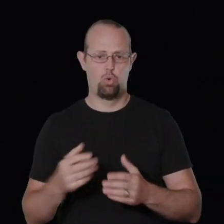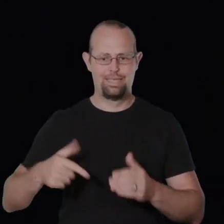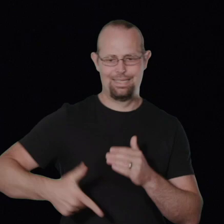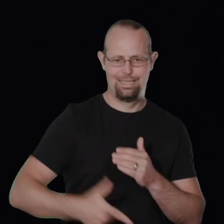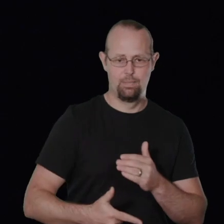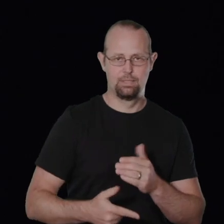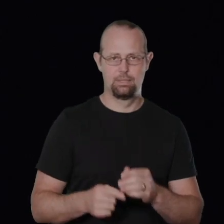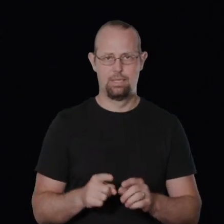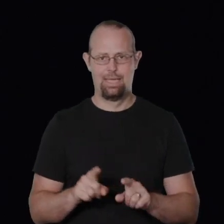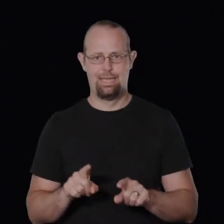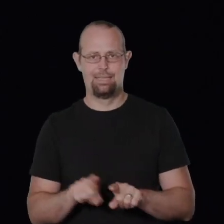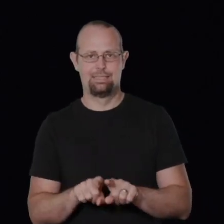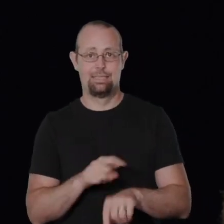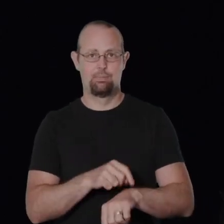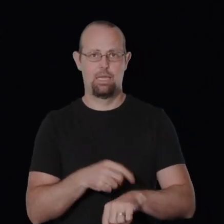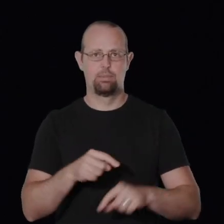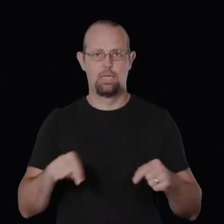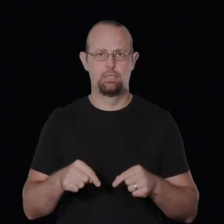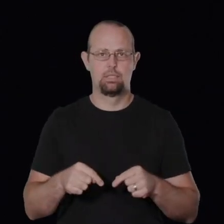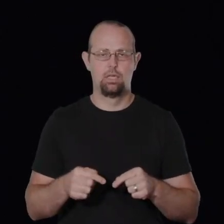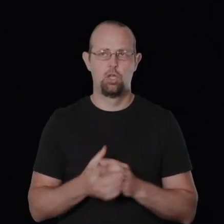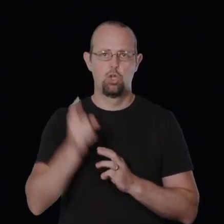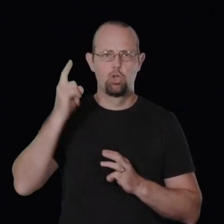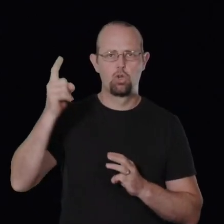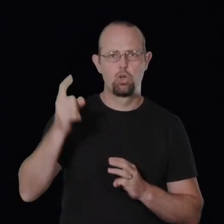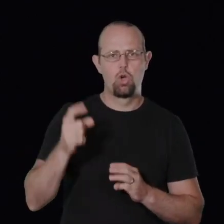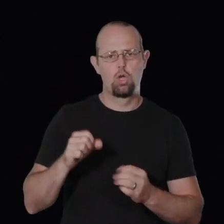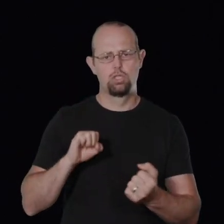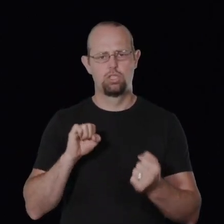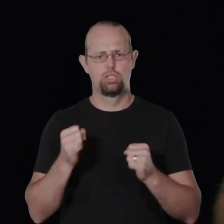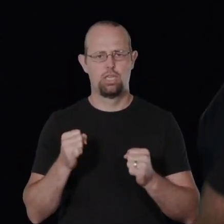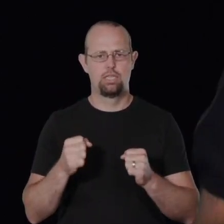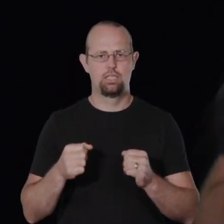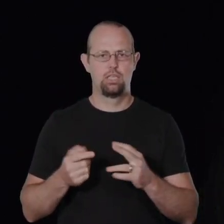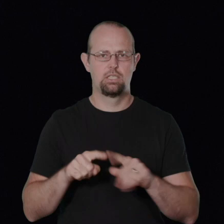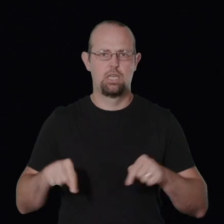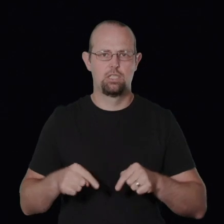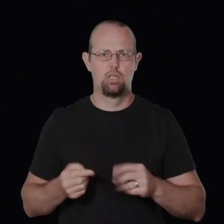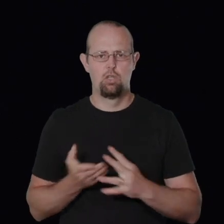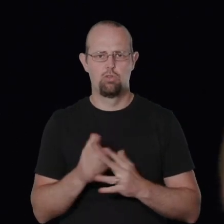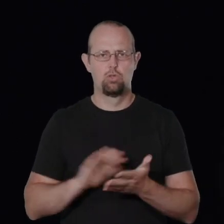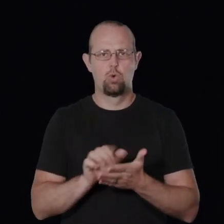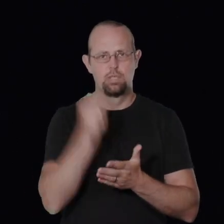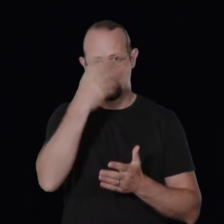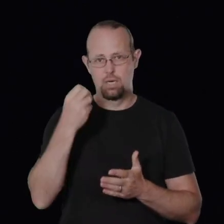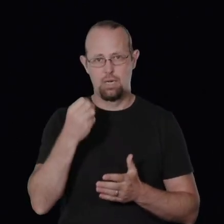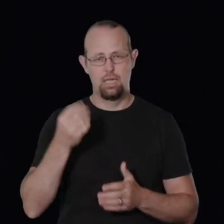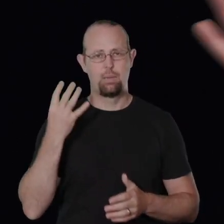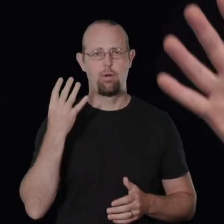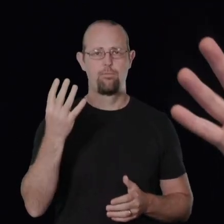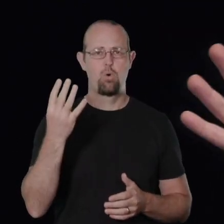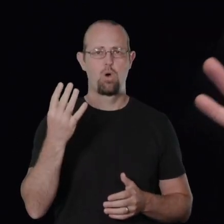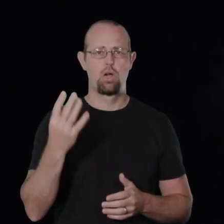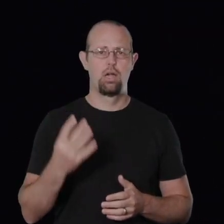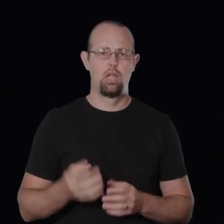word transforms us by his Holy Spirit. Number four, God's word can soften